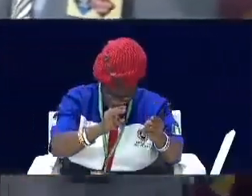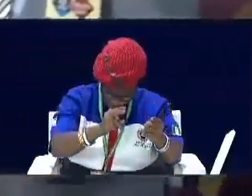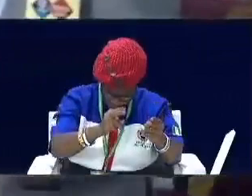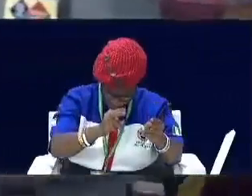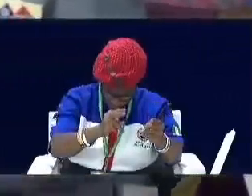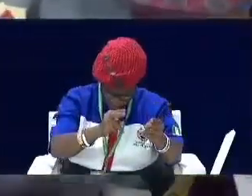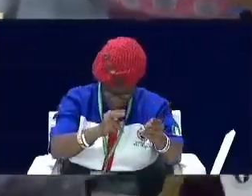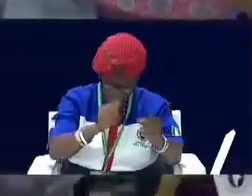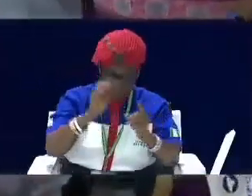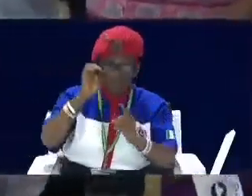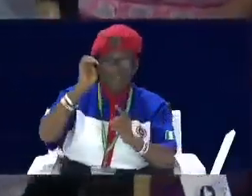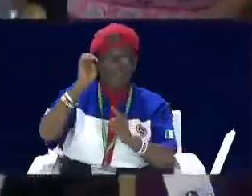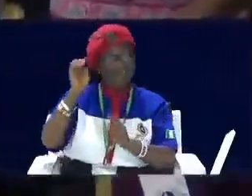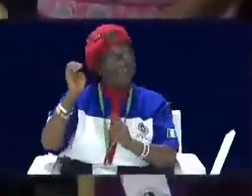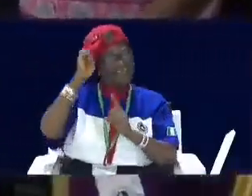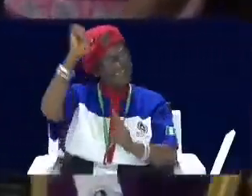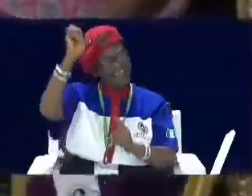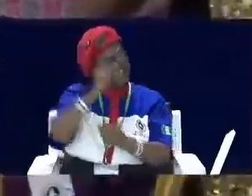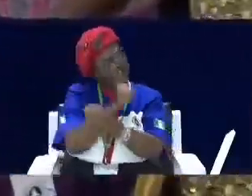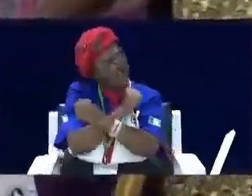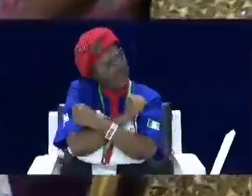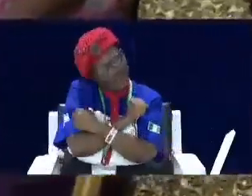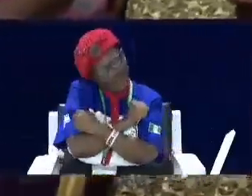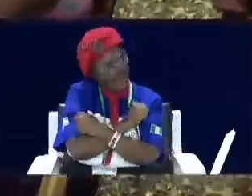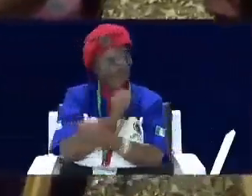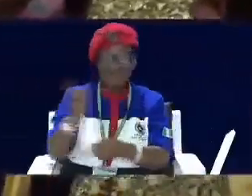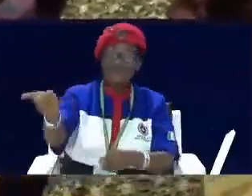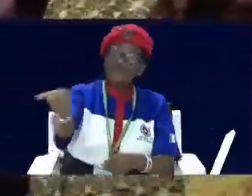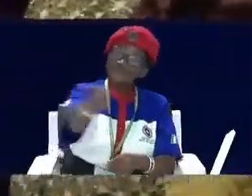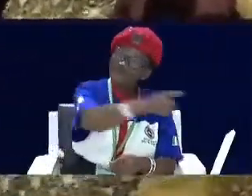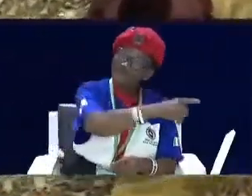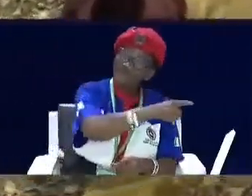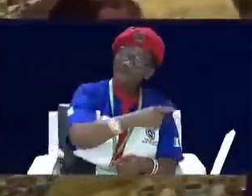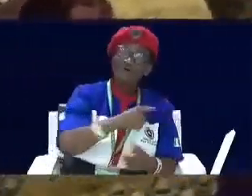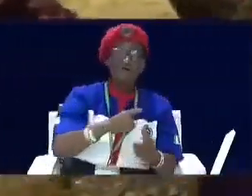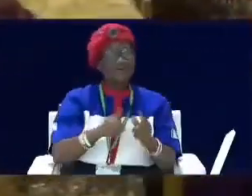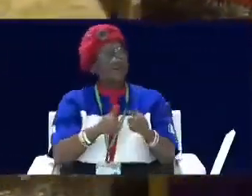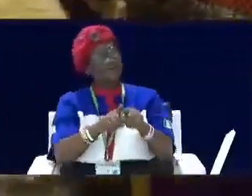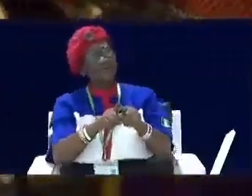He loves you, so praise him. Ó fẹ́ràn rẹ̀ nítorí náà yín.